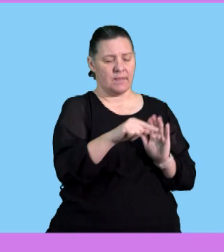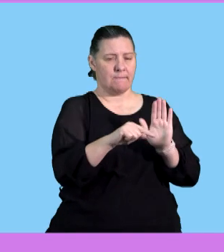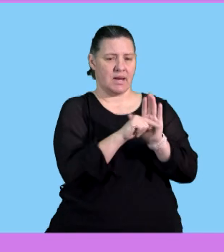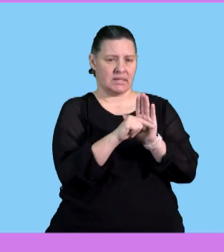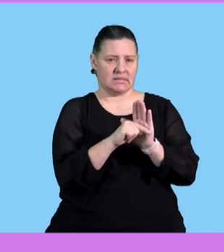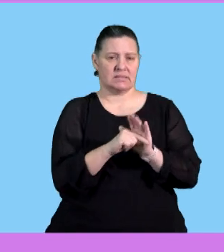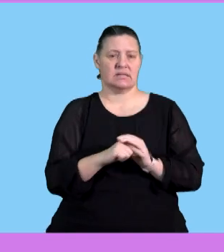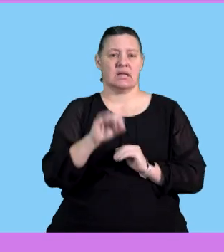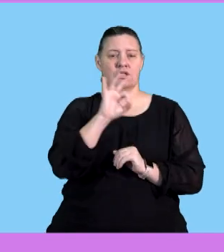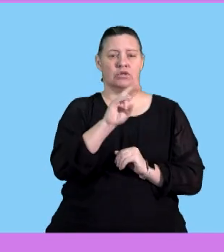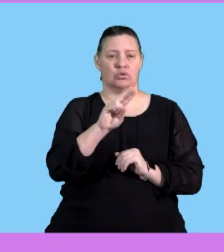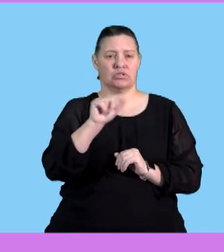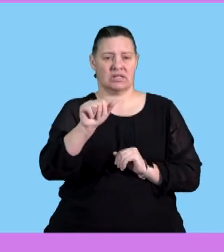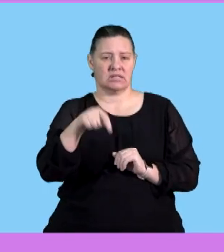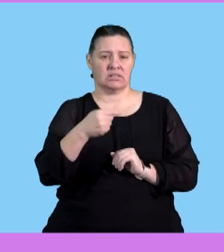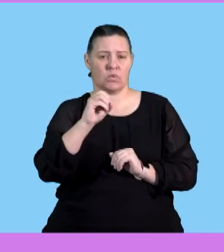374.98 minus